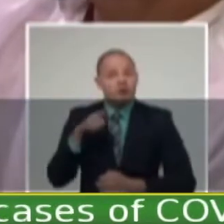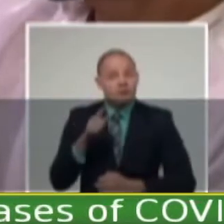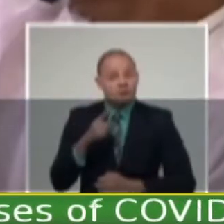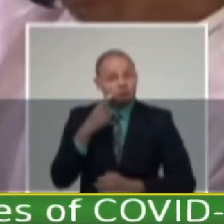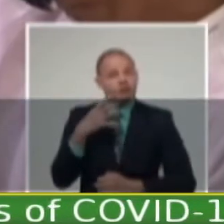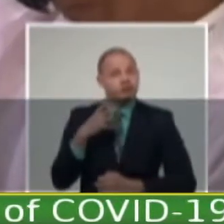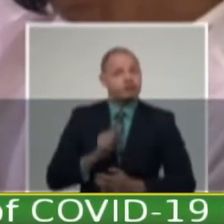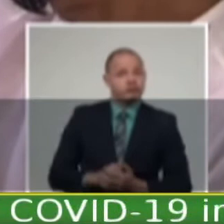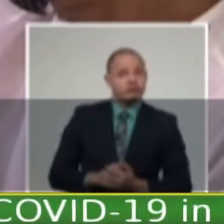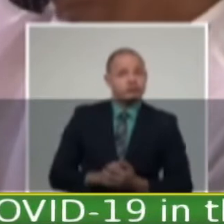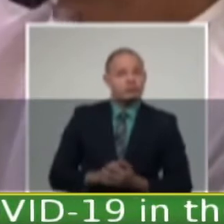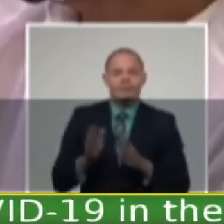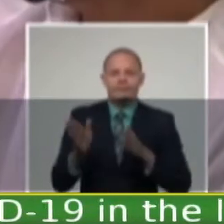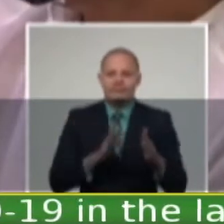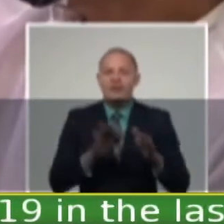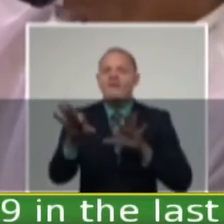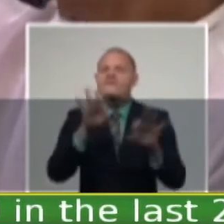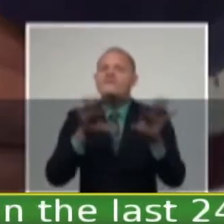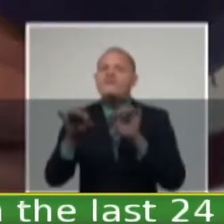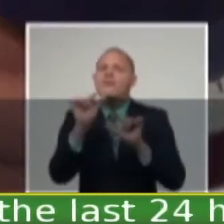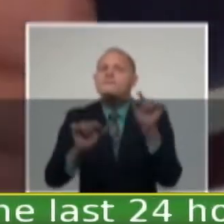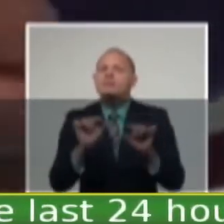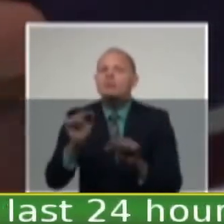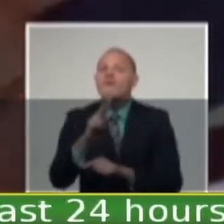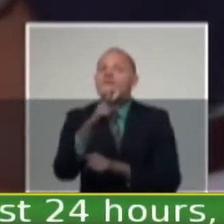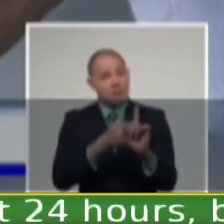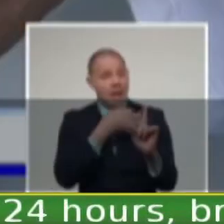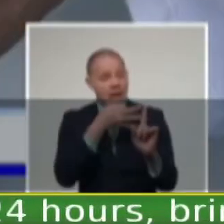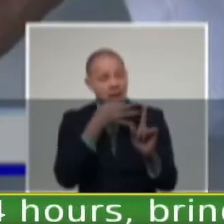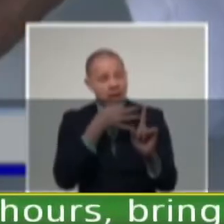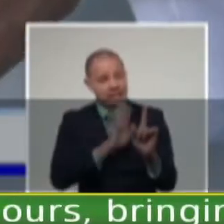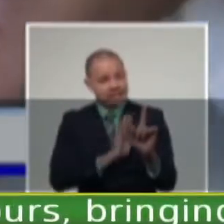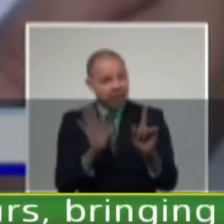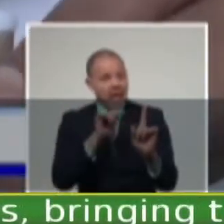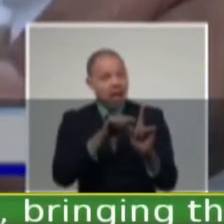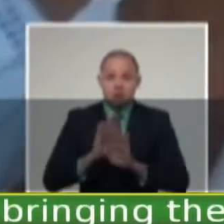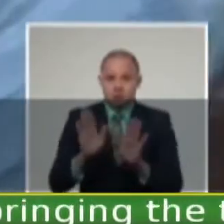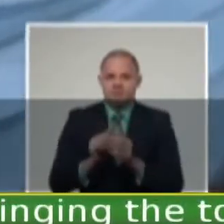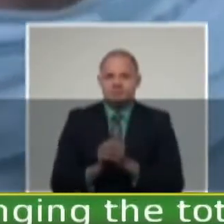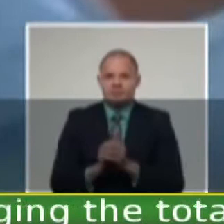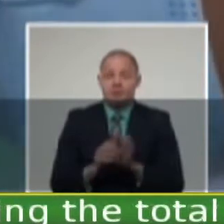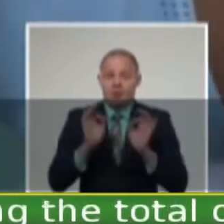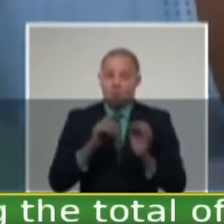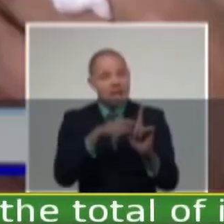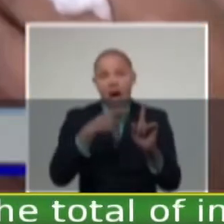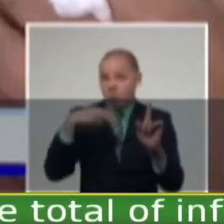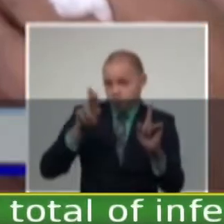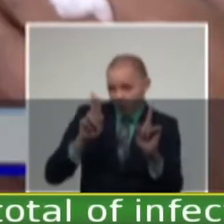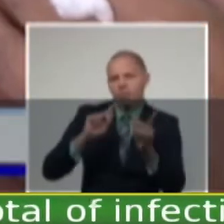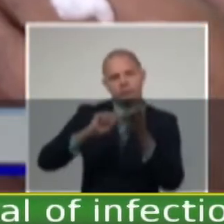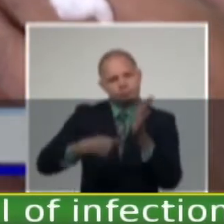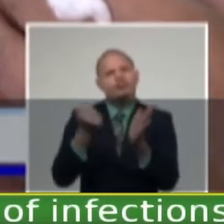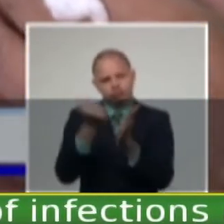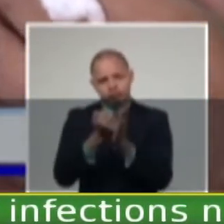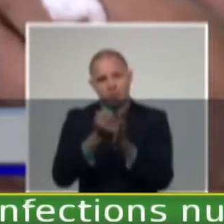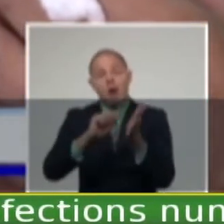Con la firma previa del consentimiento informado y luego de una rigurosa evaluación, comenzaron los estudios clínicos fase